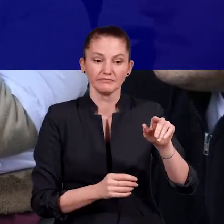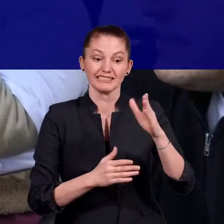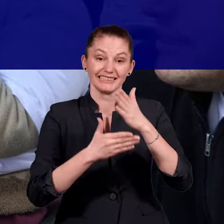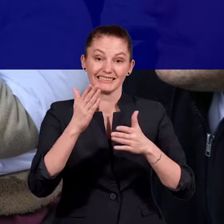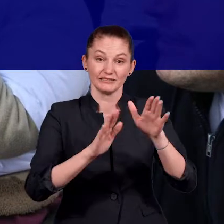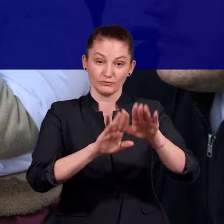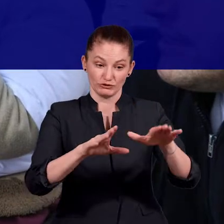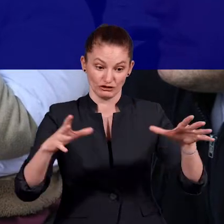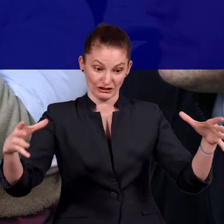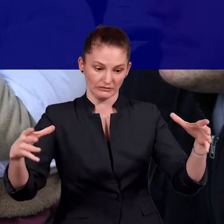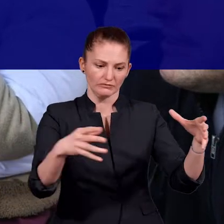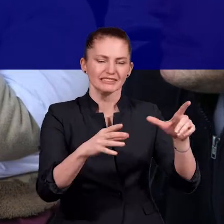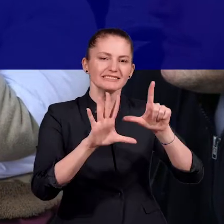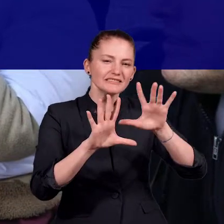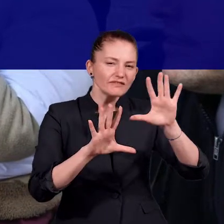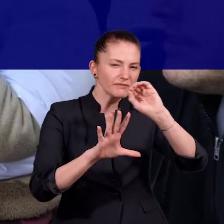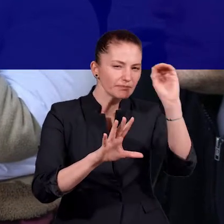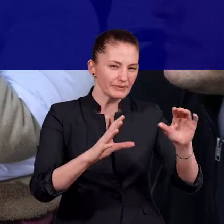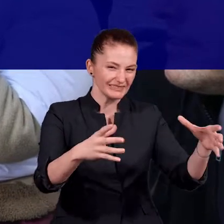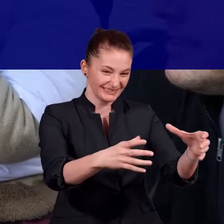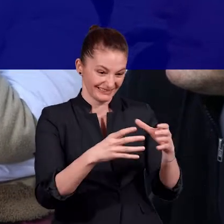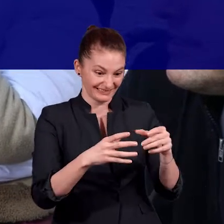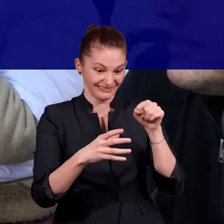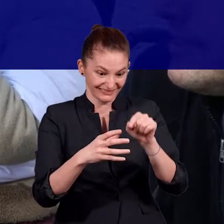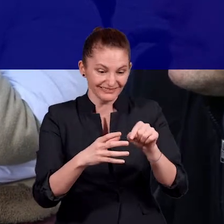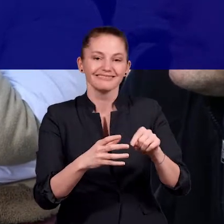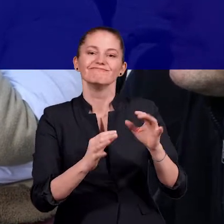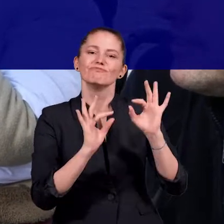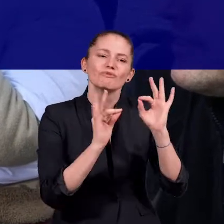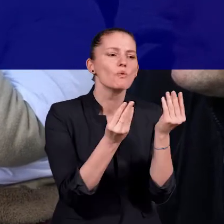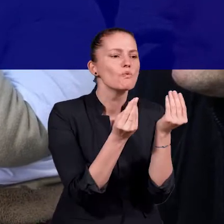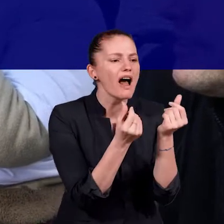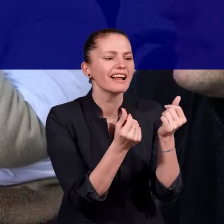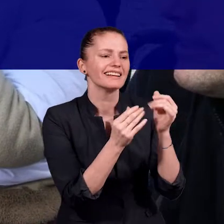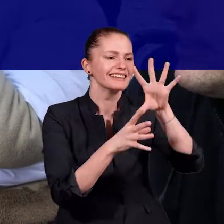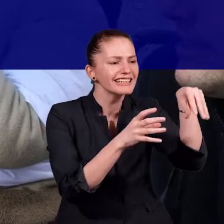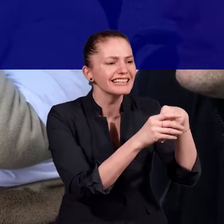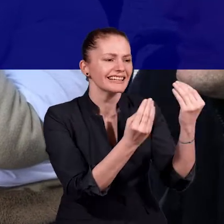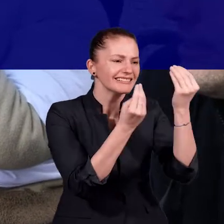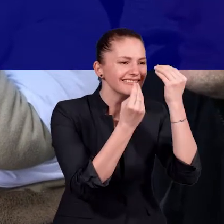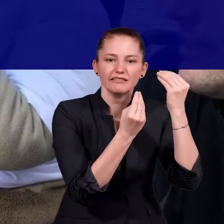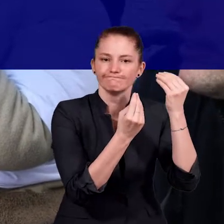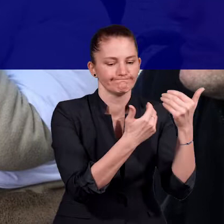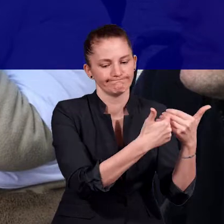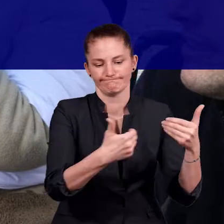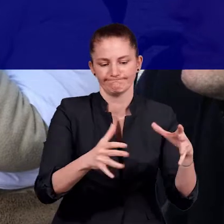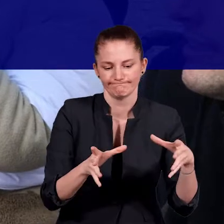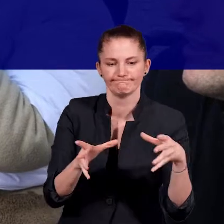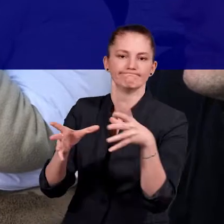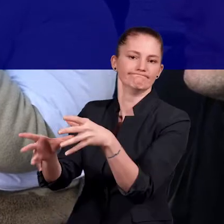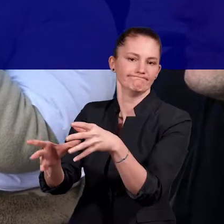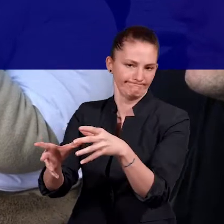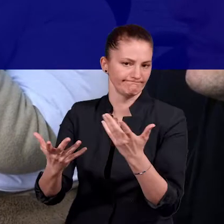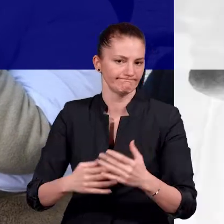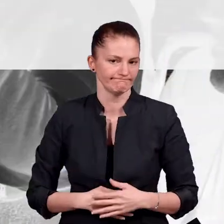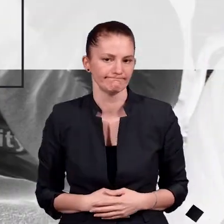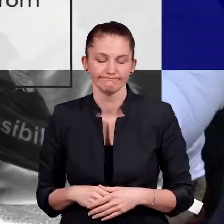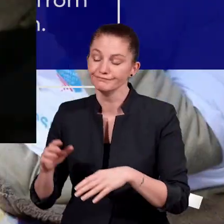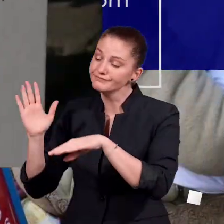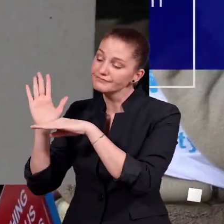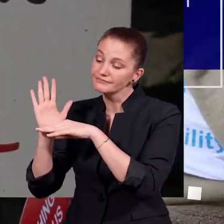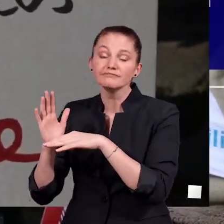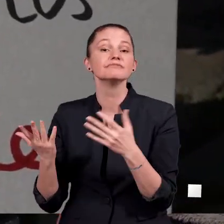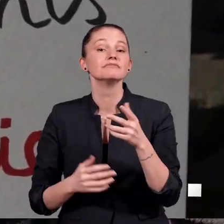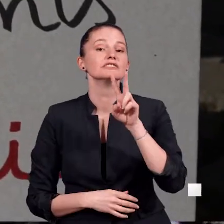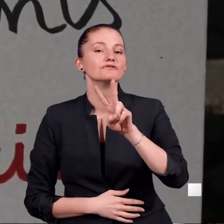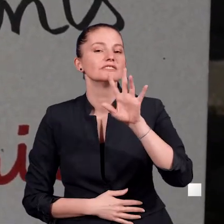disabilities in Central and Eastern Europe and Central Asia are excluded from quality inclusive education.